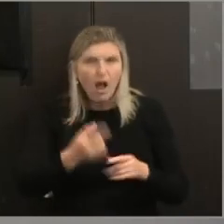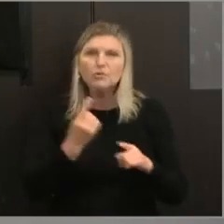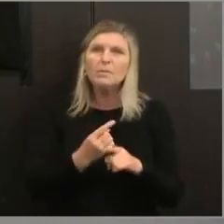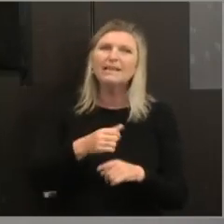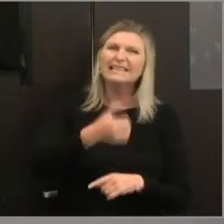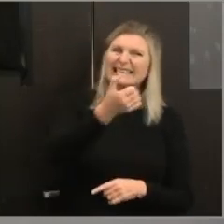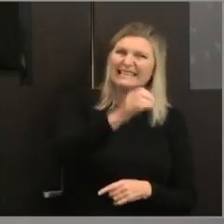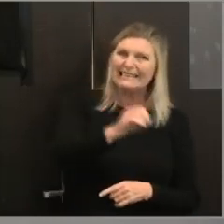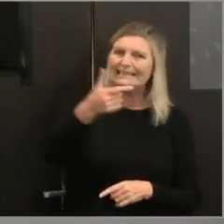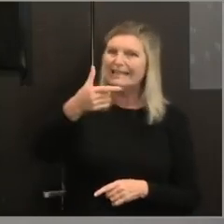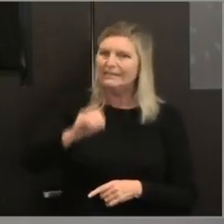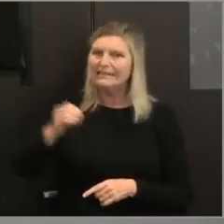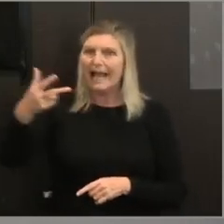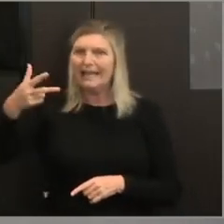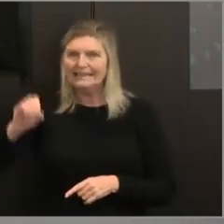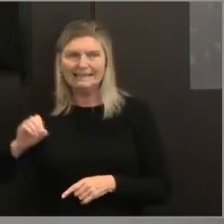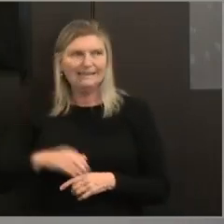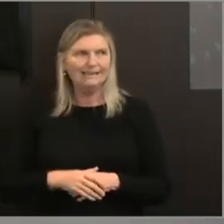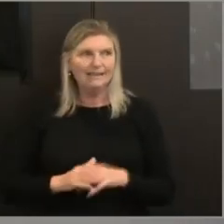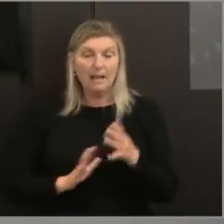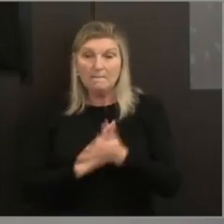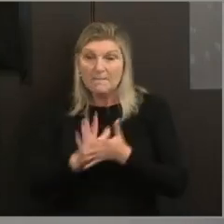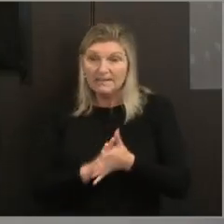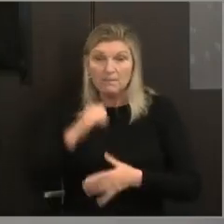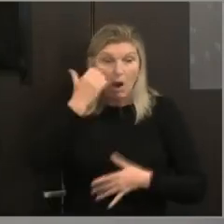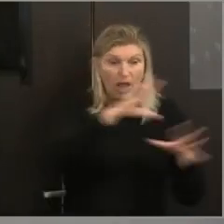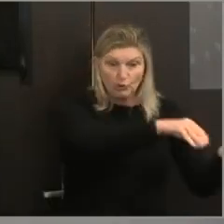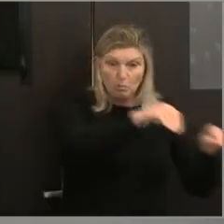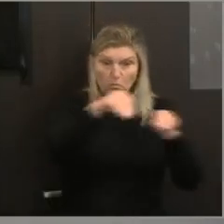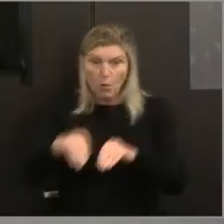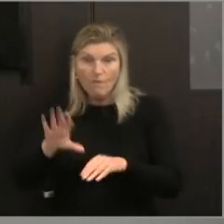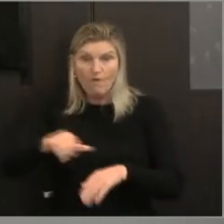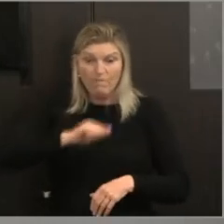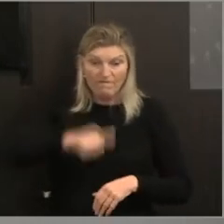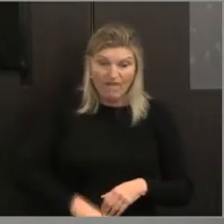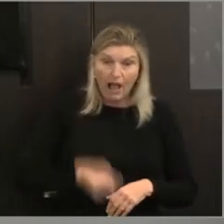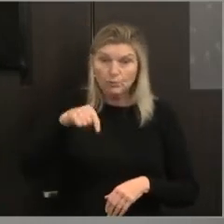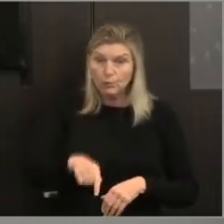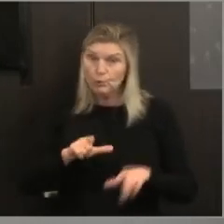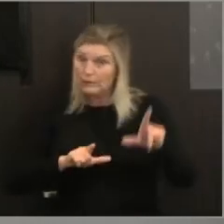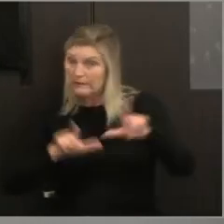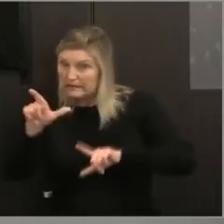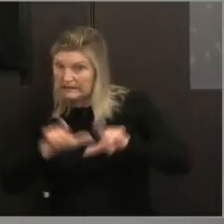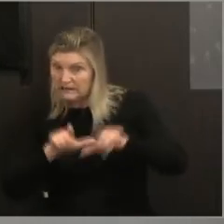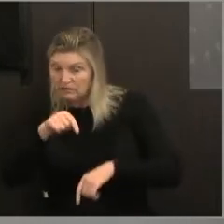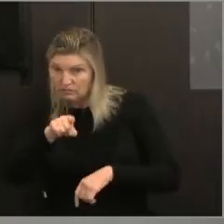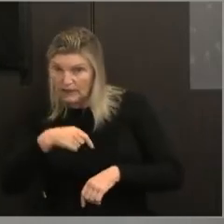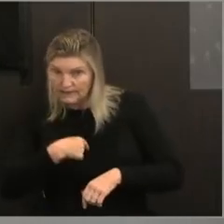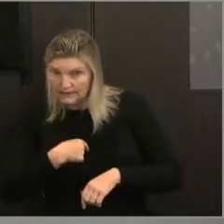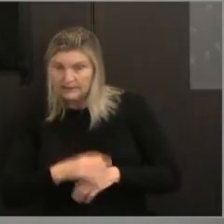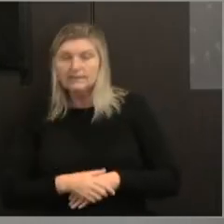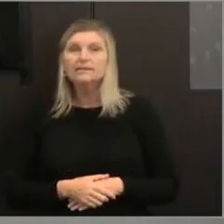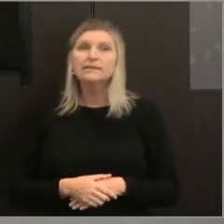70s, 80s, that are causing a transmigration shift of Māori whānau from rural areas to